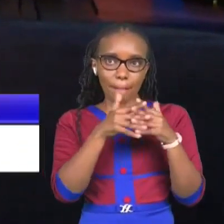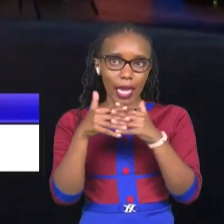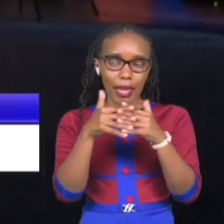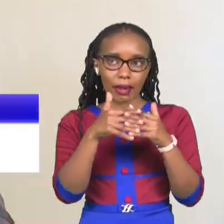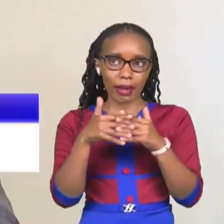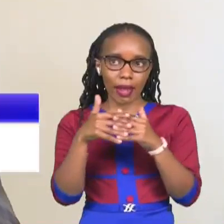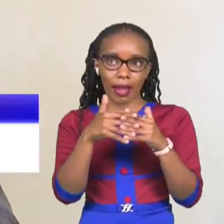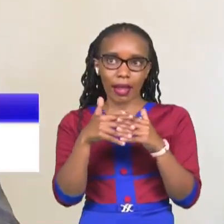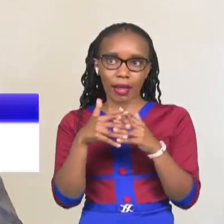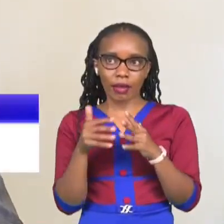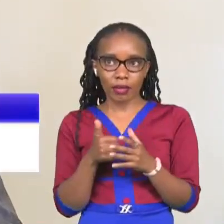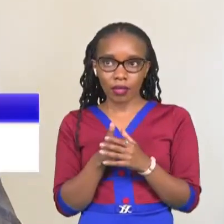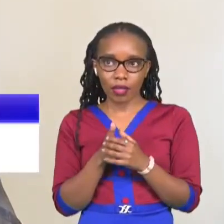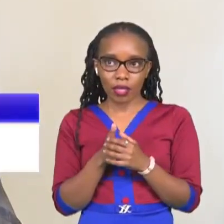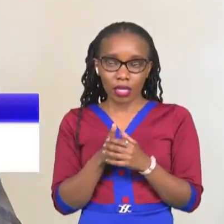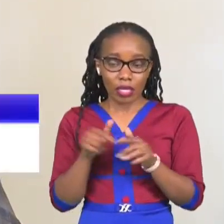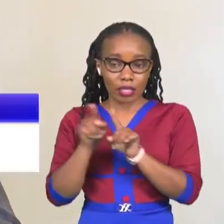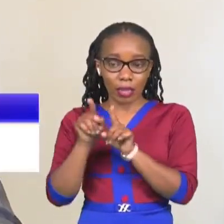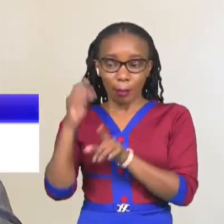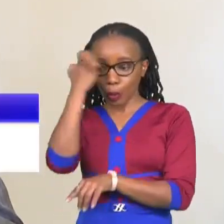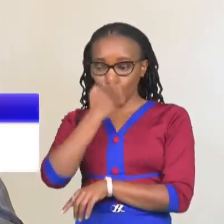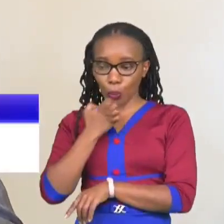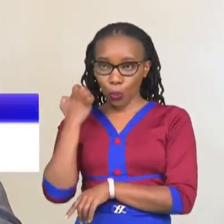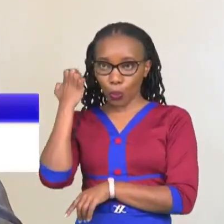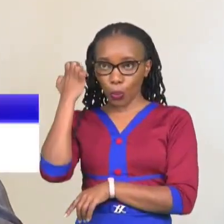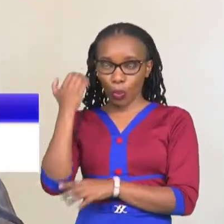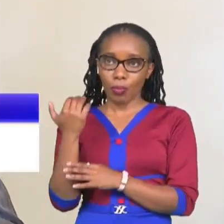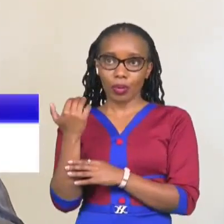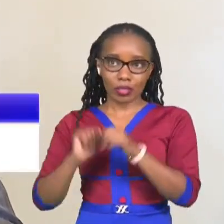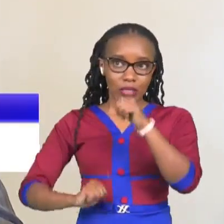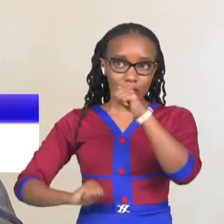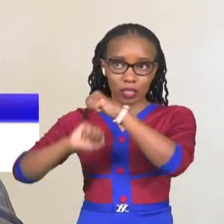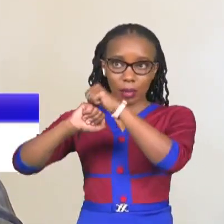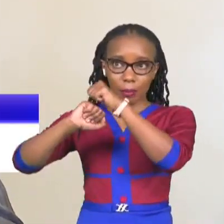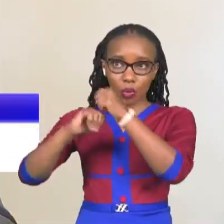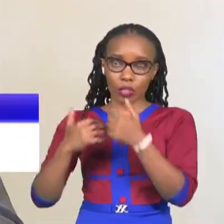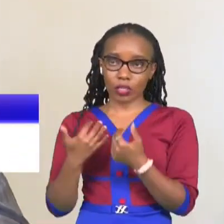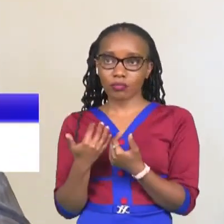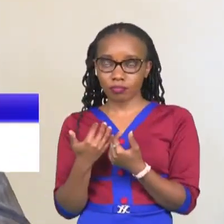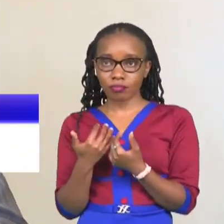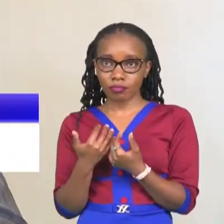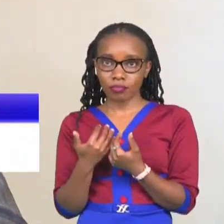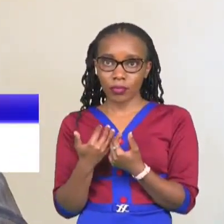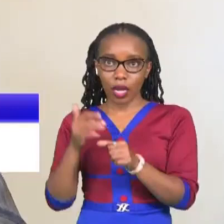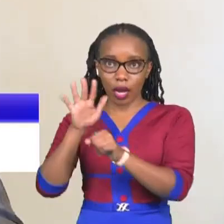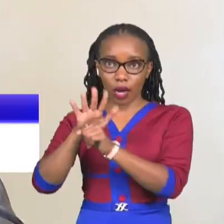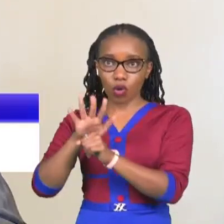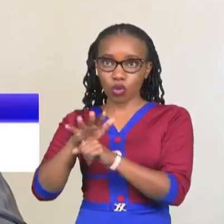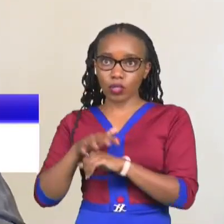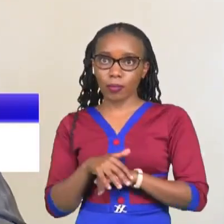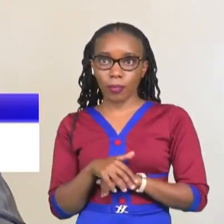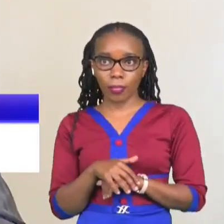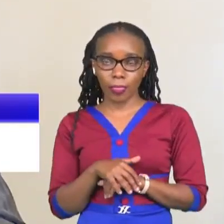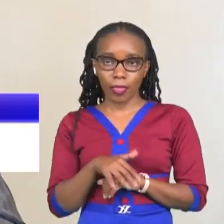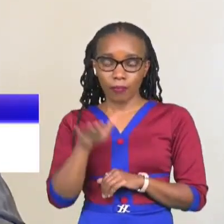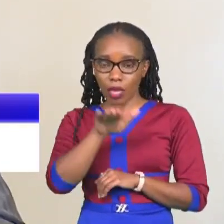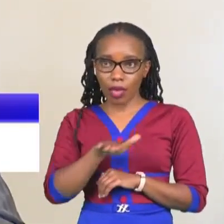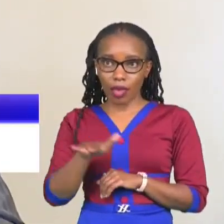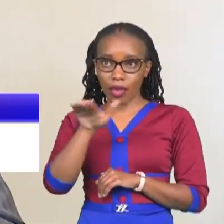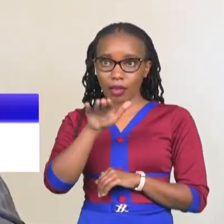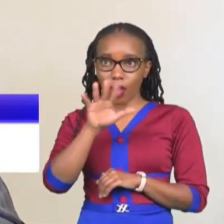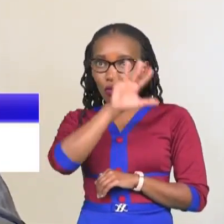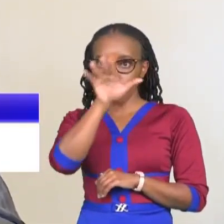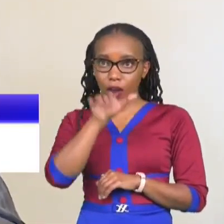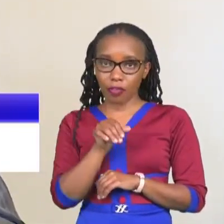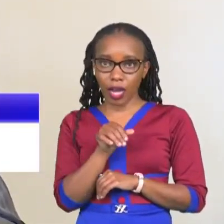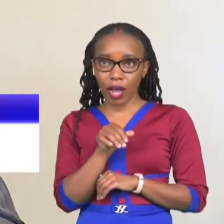with respect to Europe, who are also a big donor, let's make no mistake, into that area of Africa. I